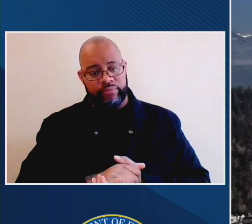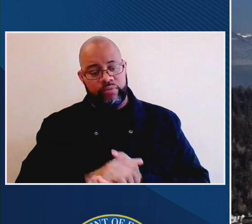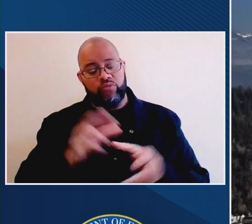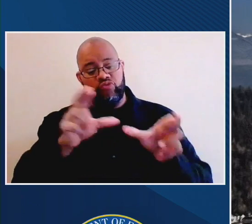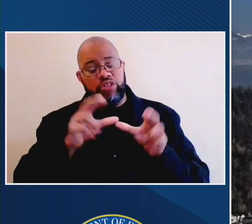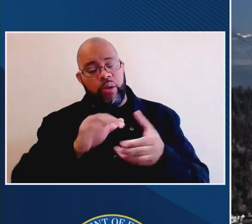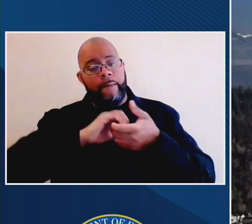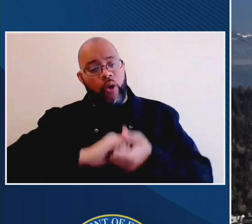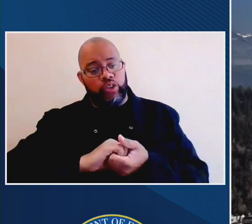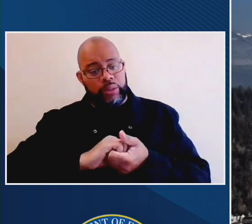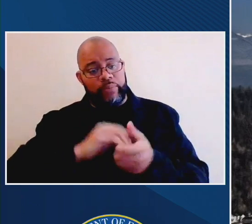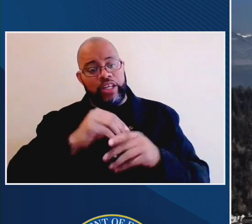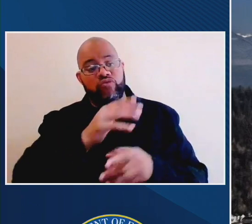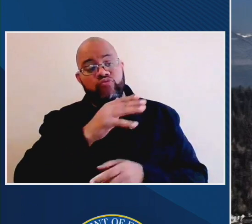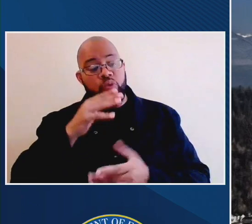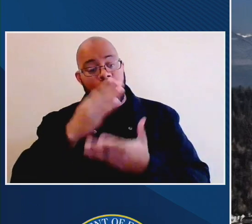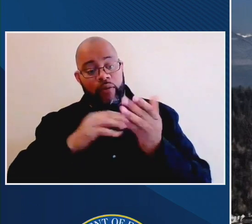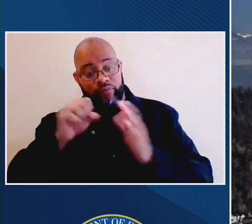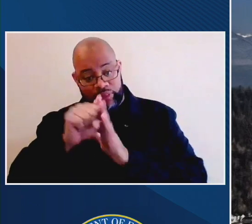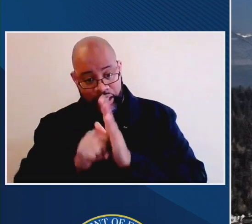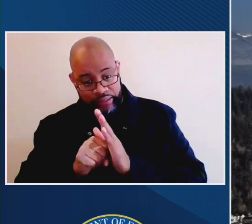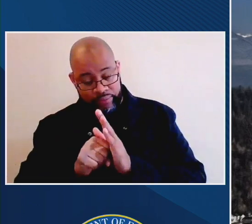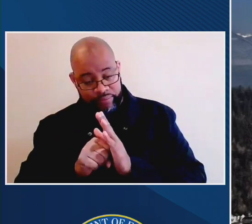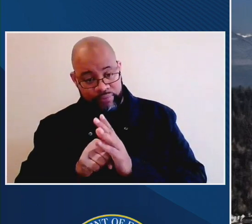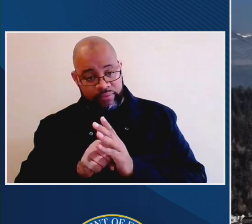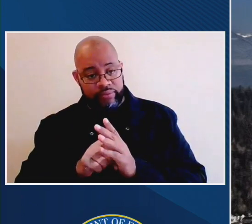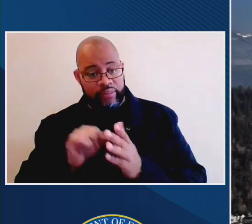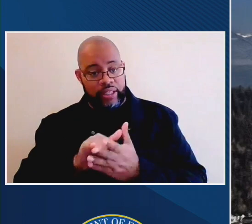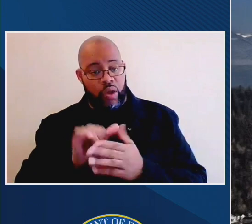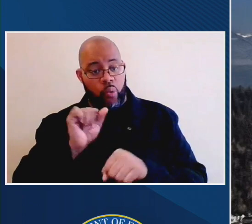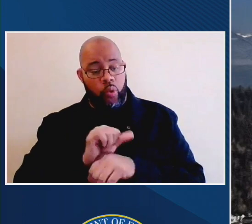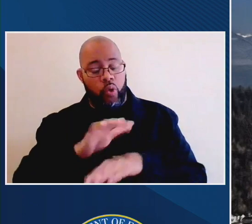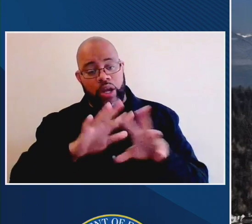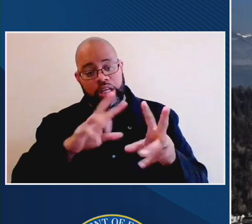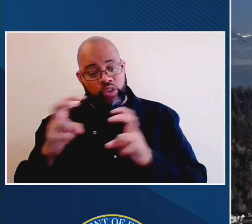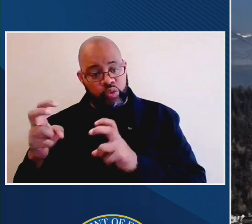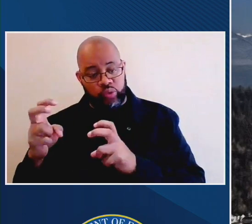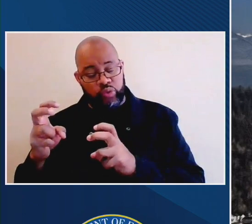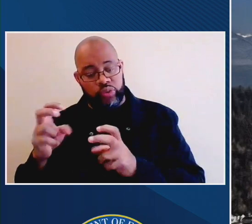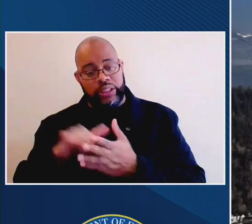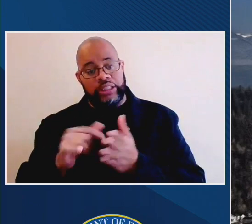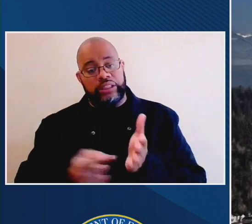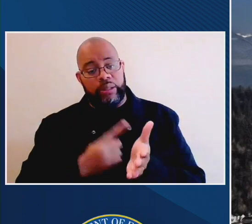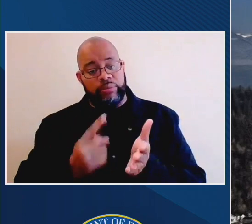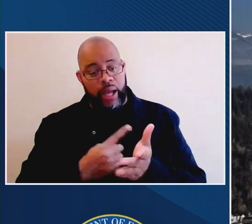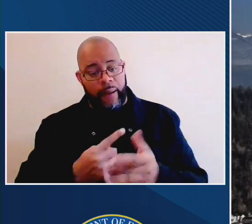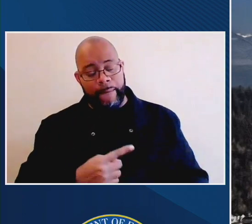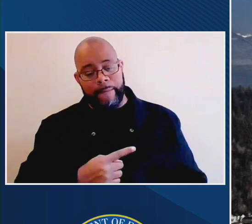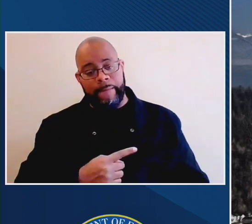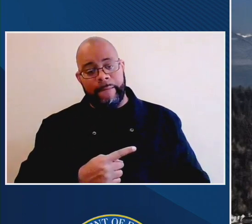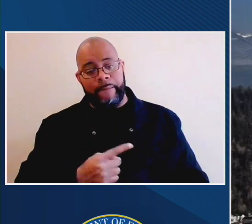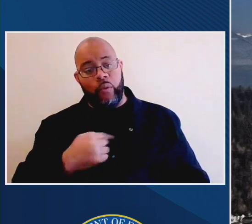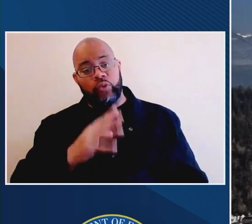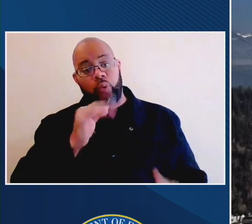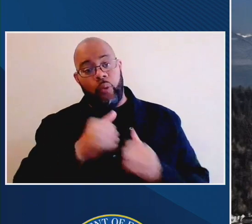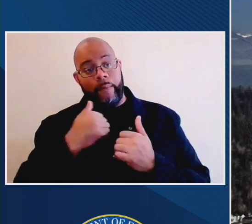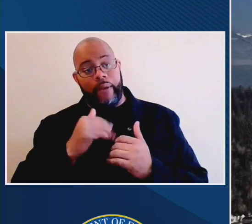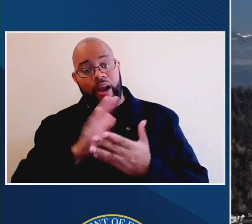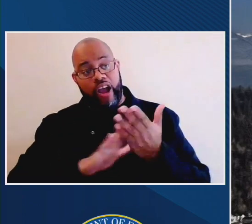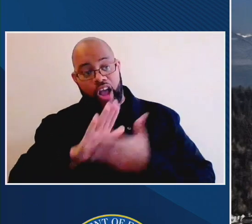and increases success within the K-12 experience. So of course the students that the administration is seeking